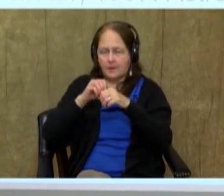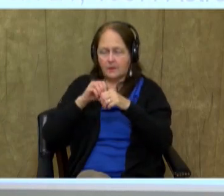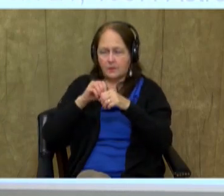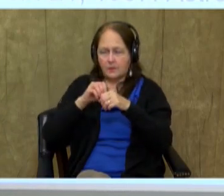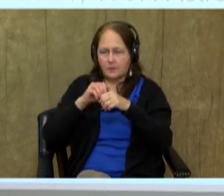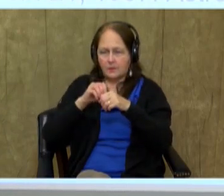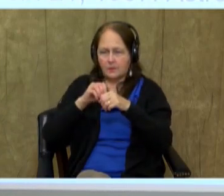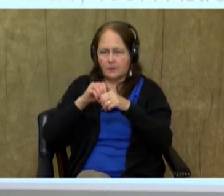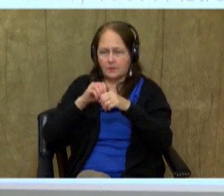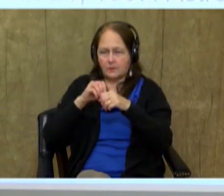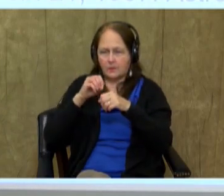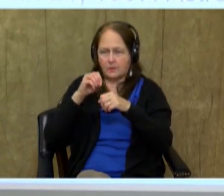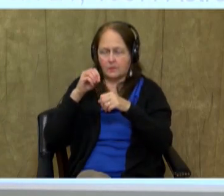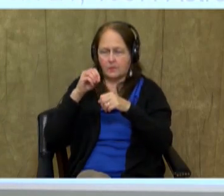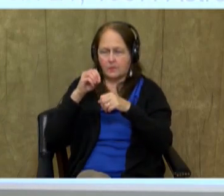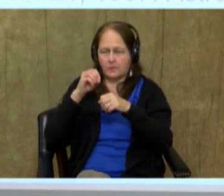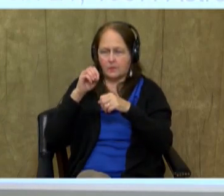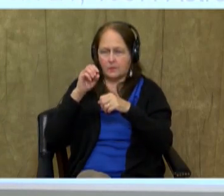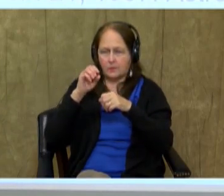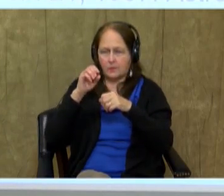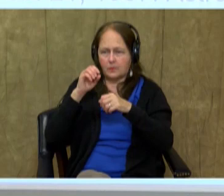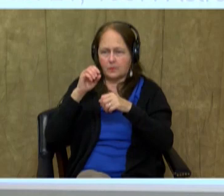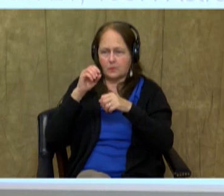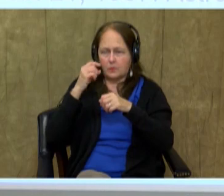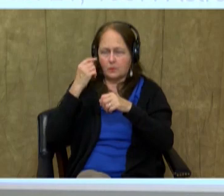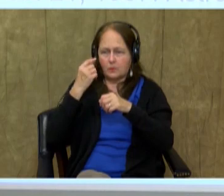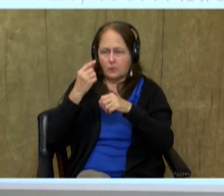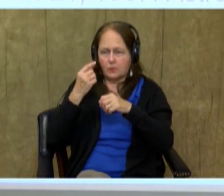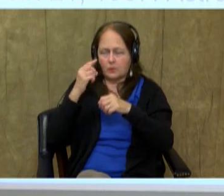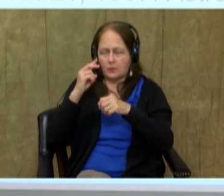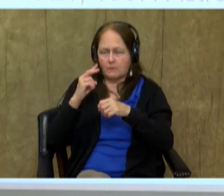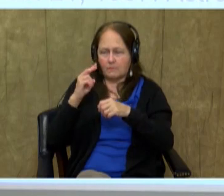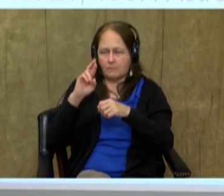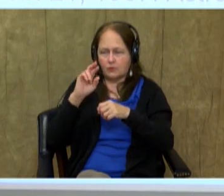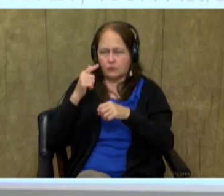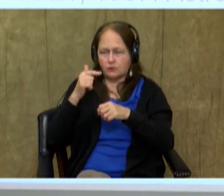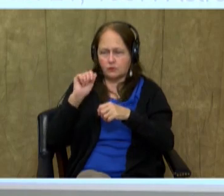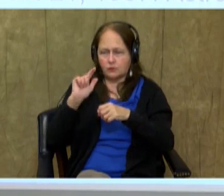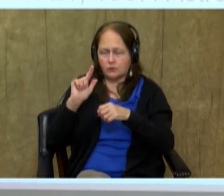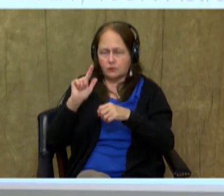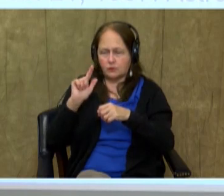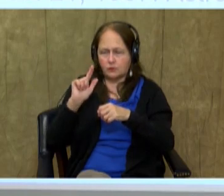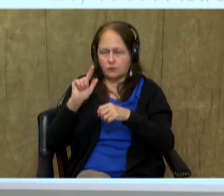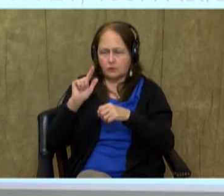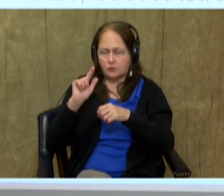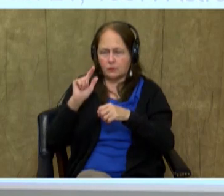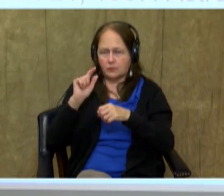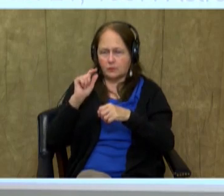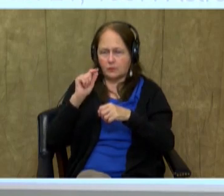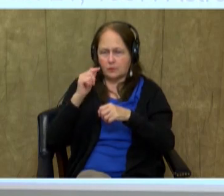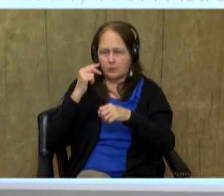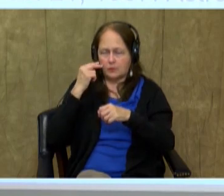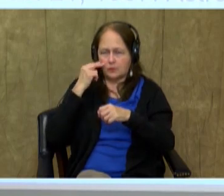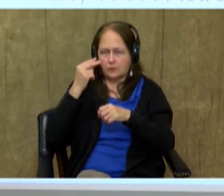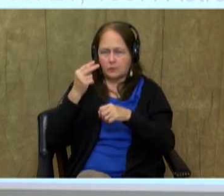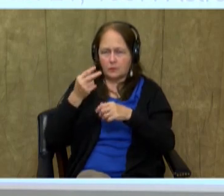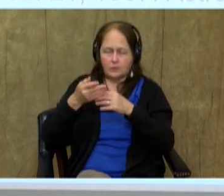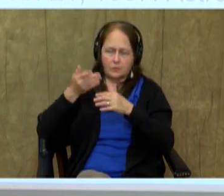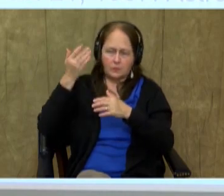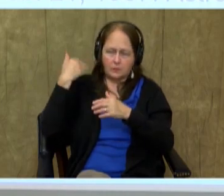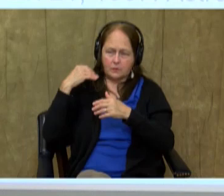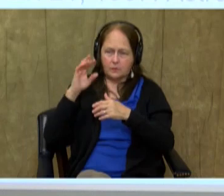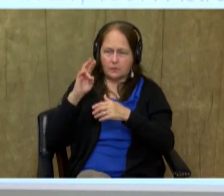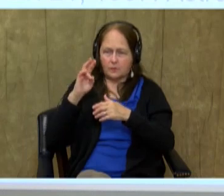in simulation. So, Virgil Grissom, who was Gus Grissom you saw for the original